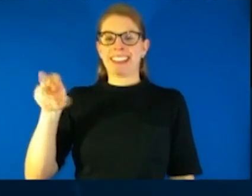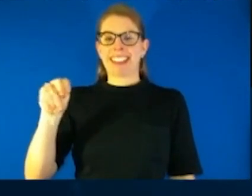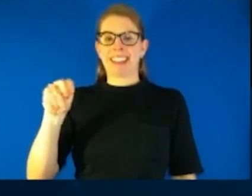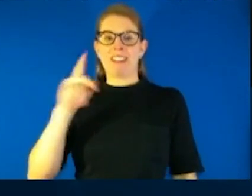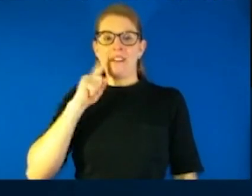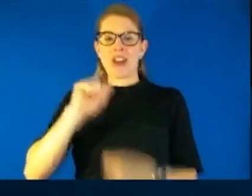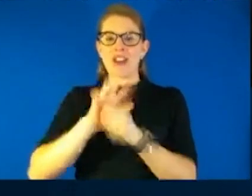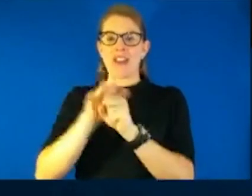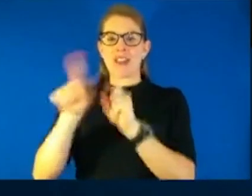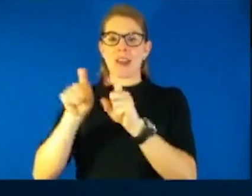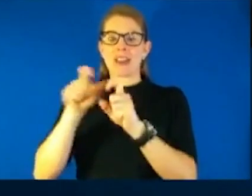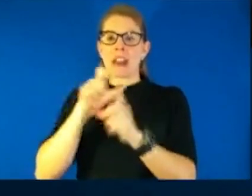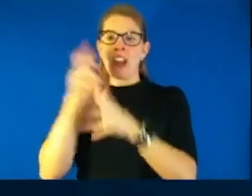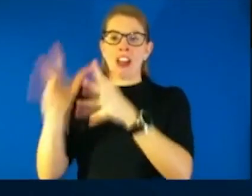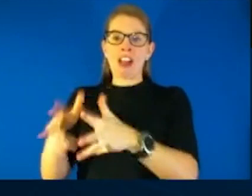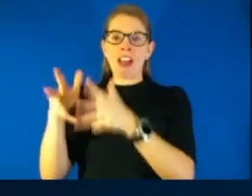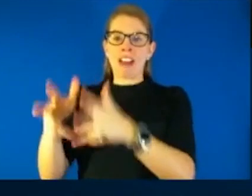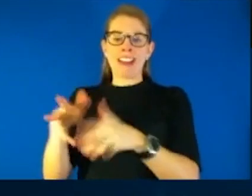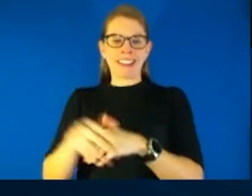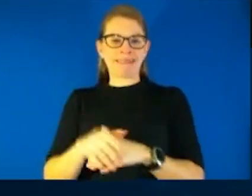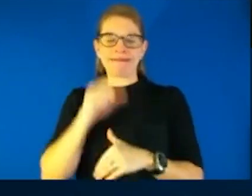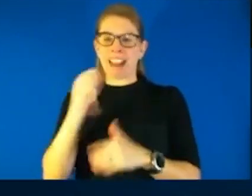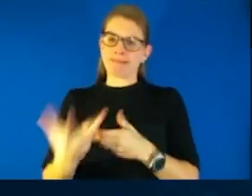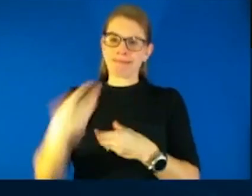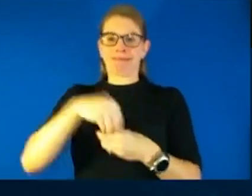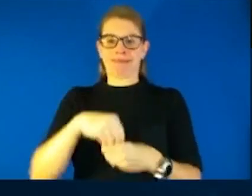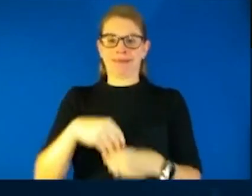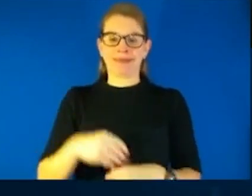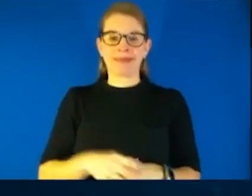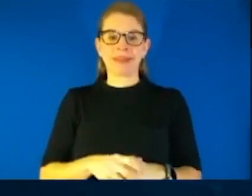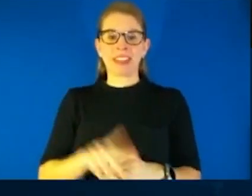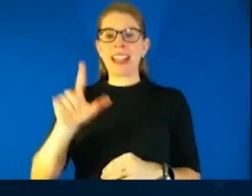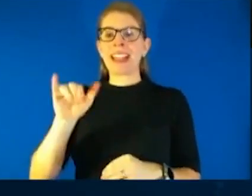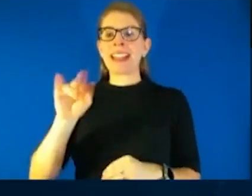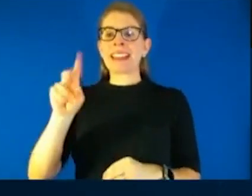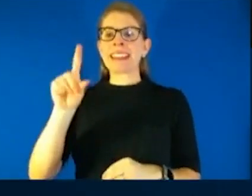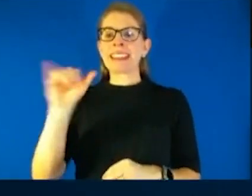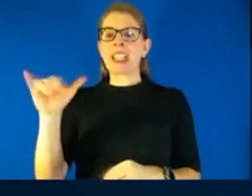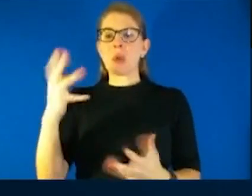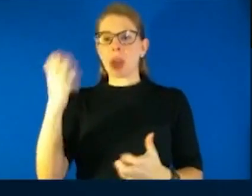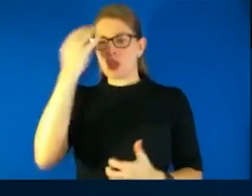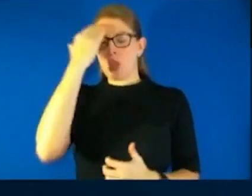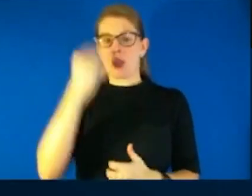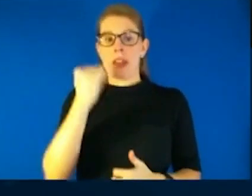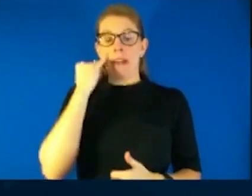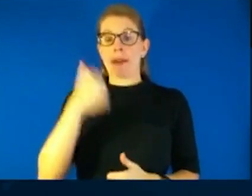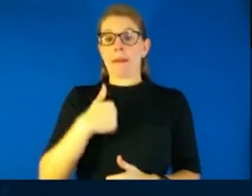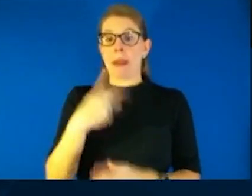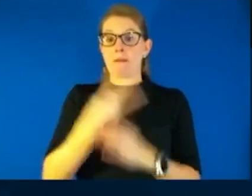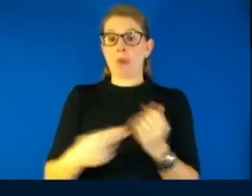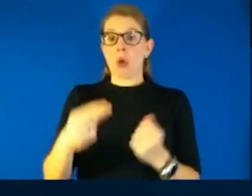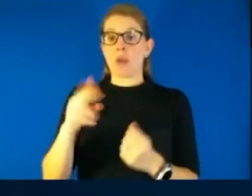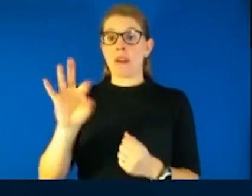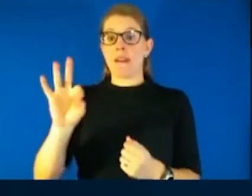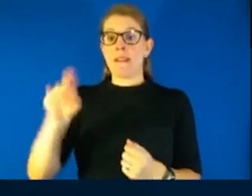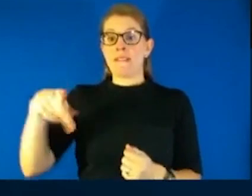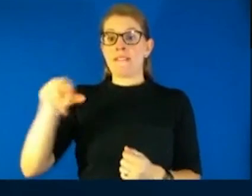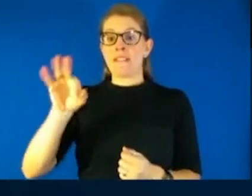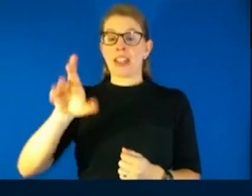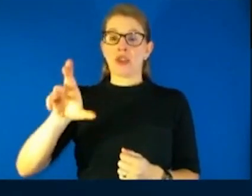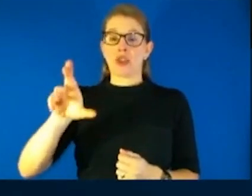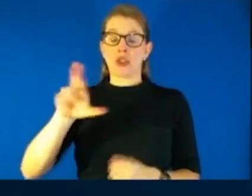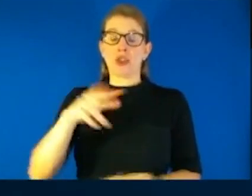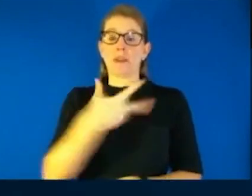not going to leave you out. Okay, so Lindsay wants to know, if I have had both Pfizer vaccines, last one was